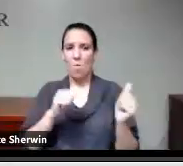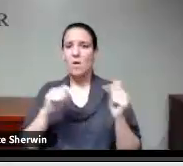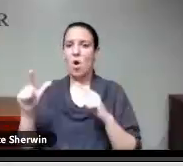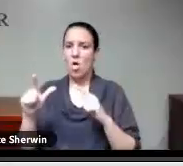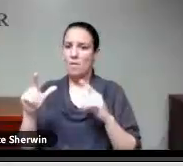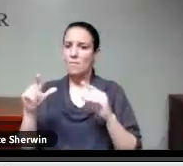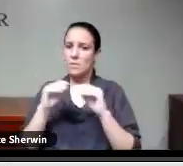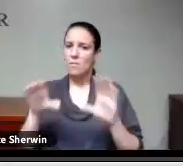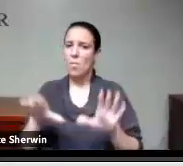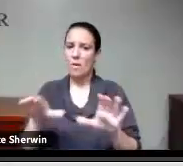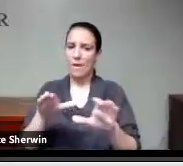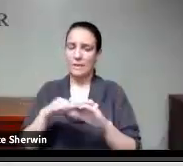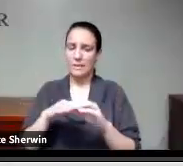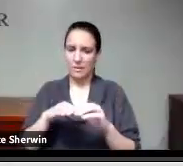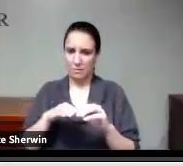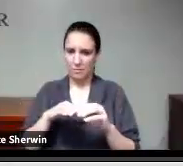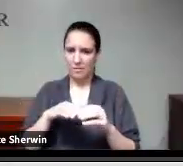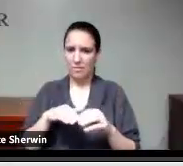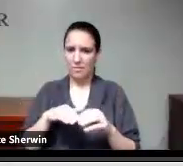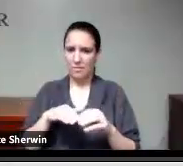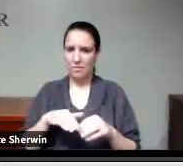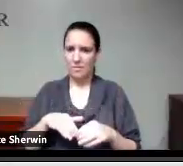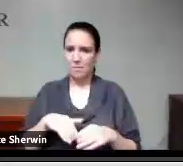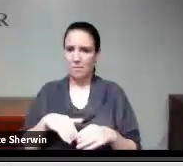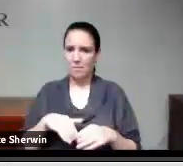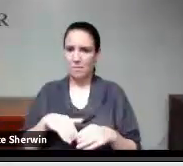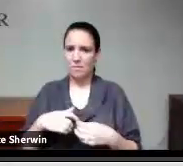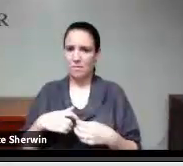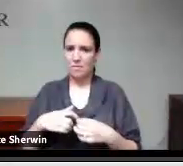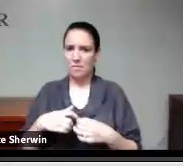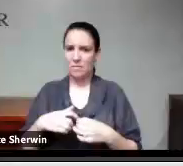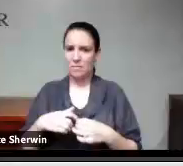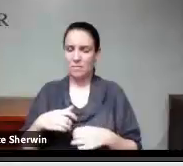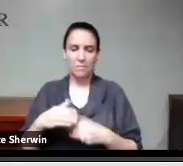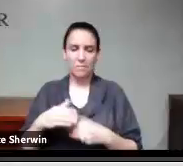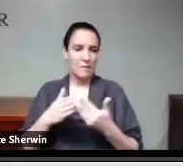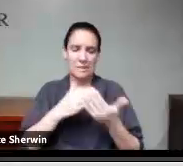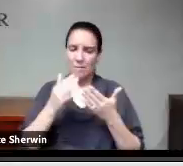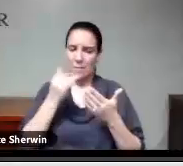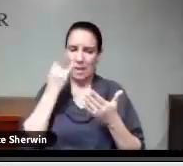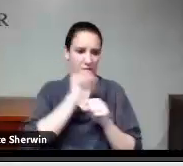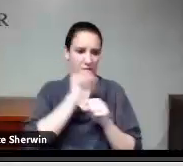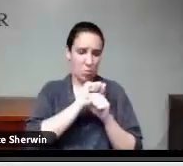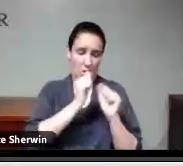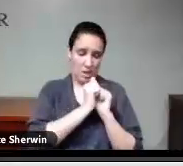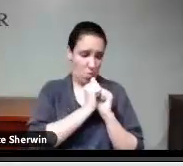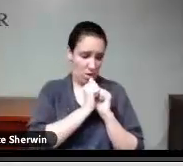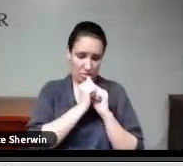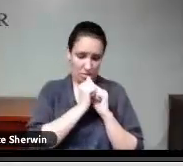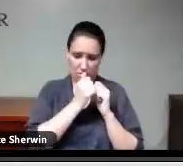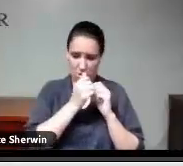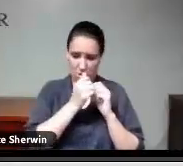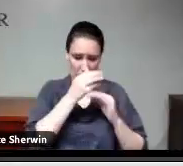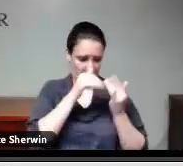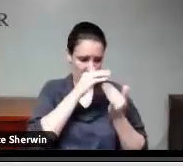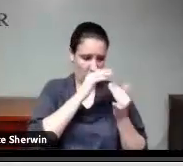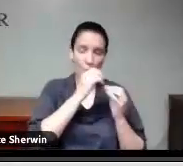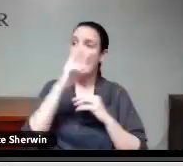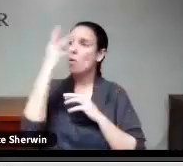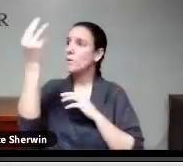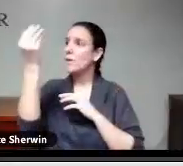effective in our roles in the workplace, whether it's working with our internal constituents or with the external